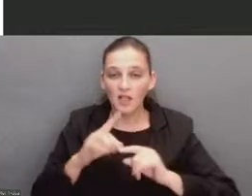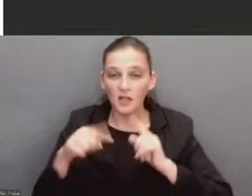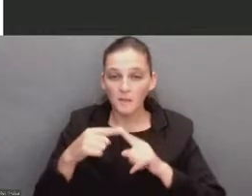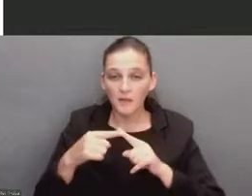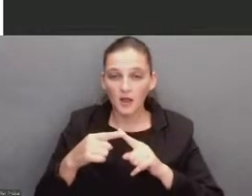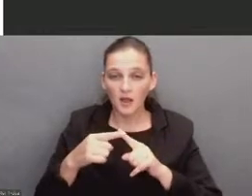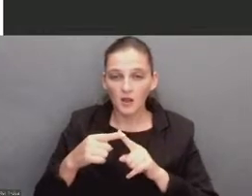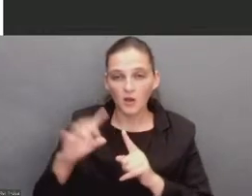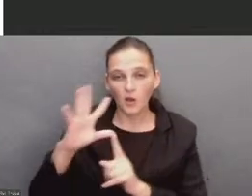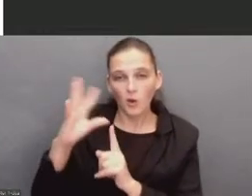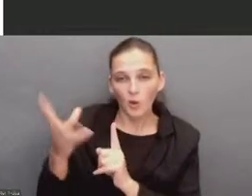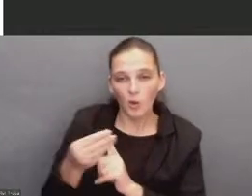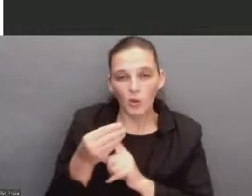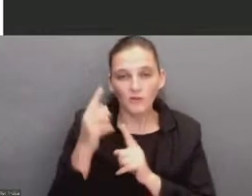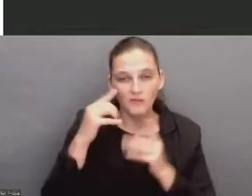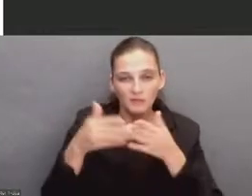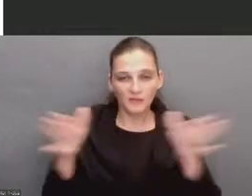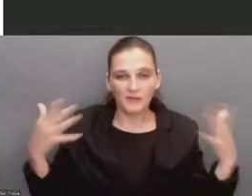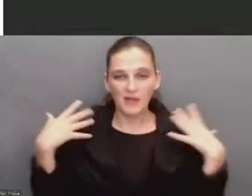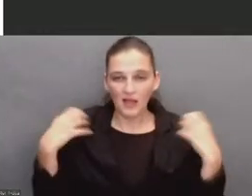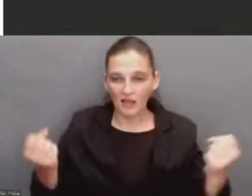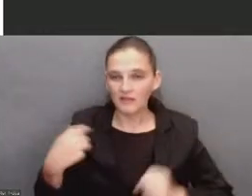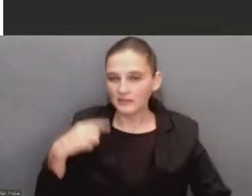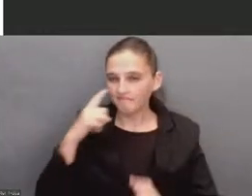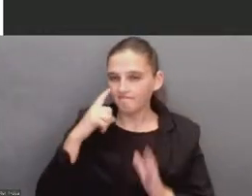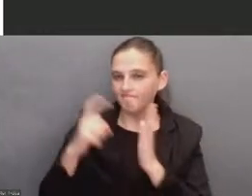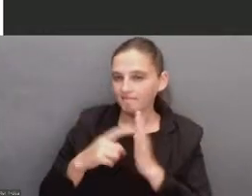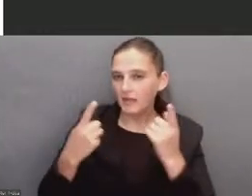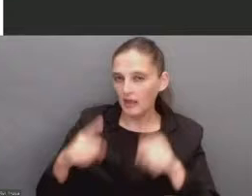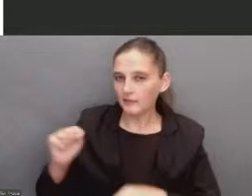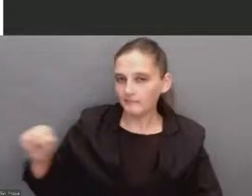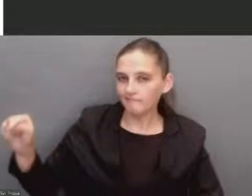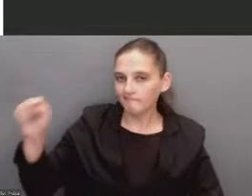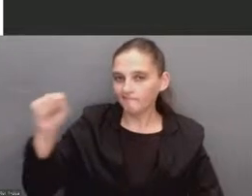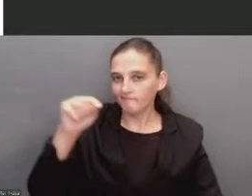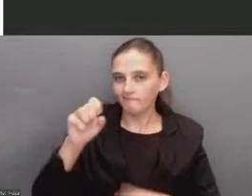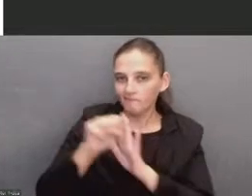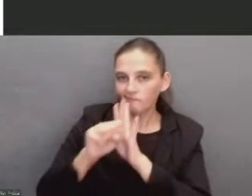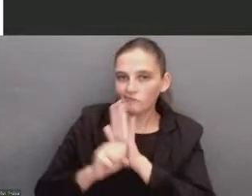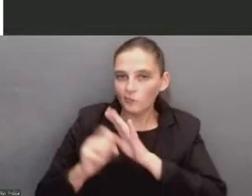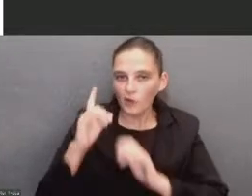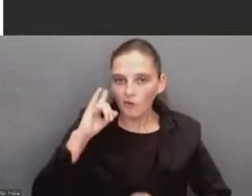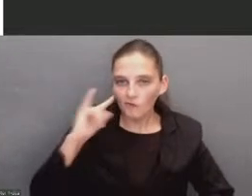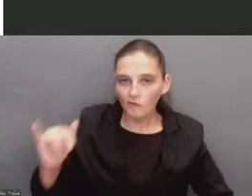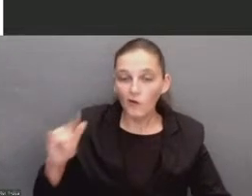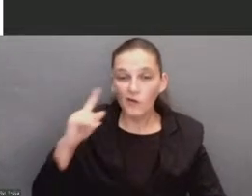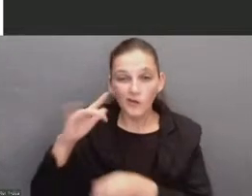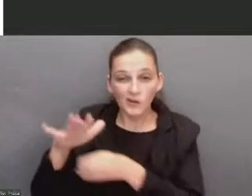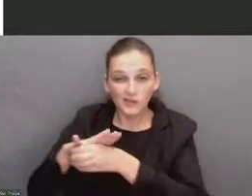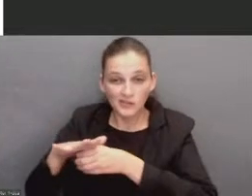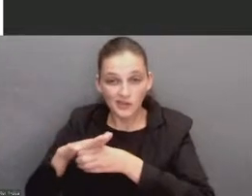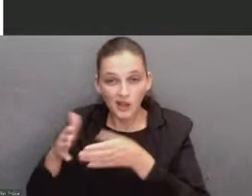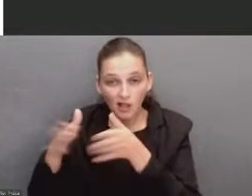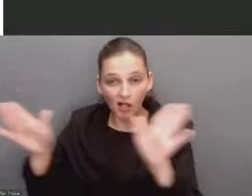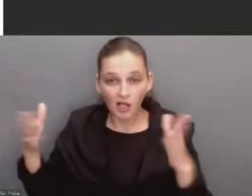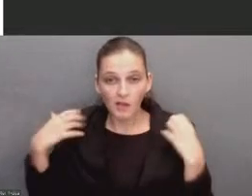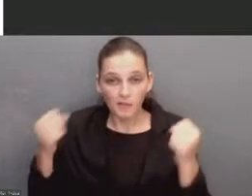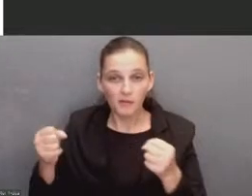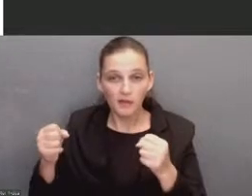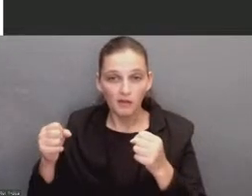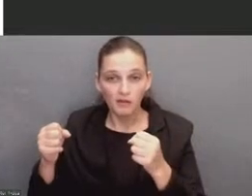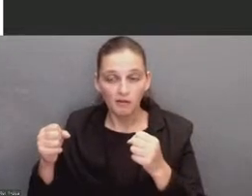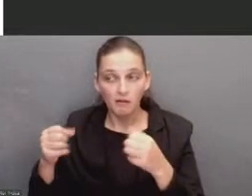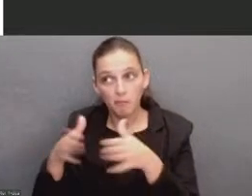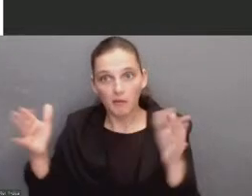saw this play out in California, both from our statewide public health agency and then our 58 county public health